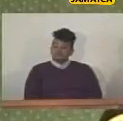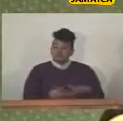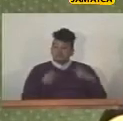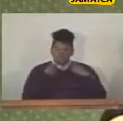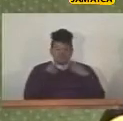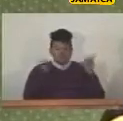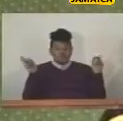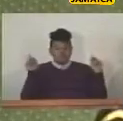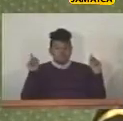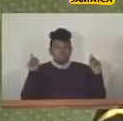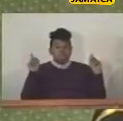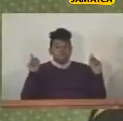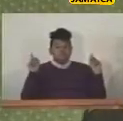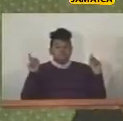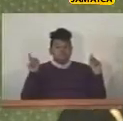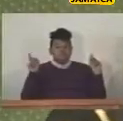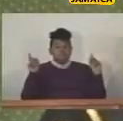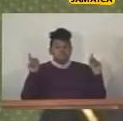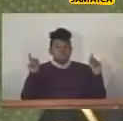Announcements.